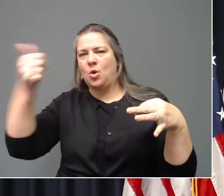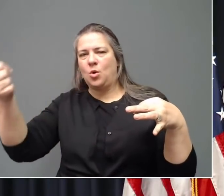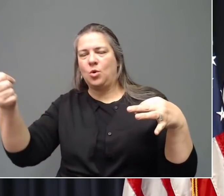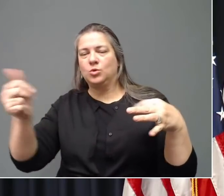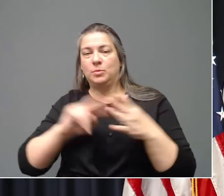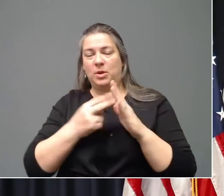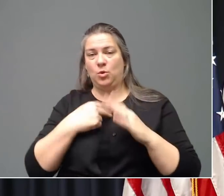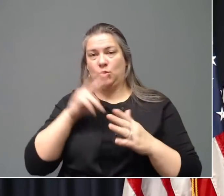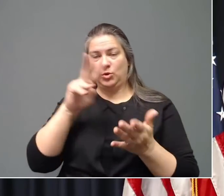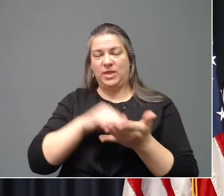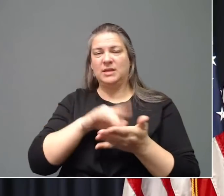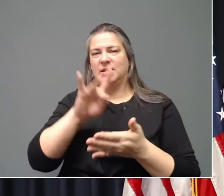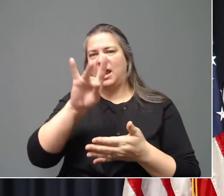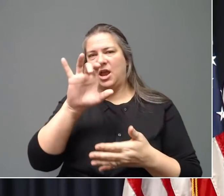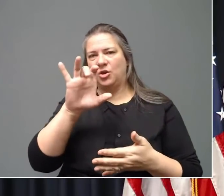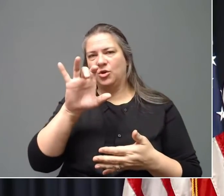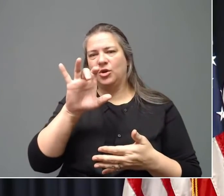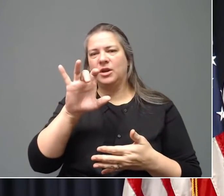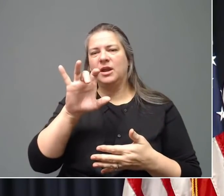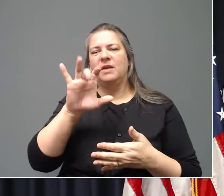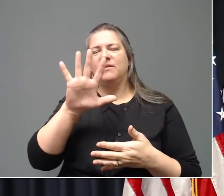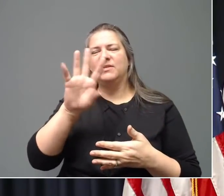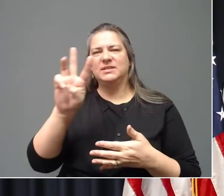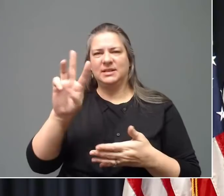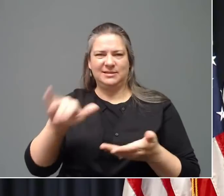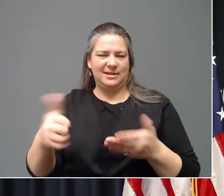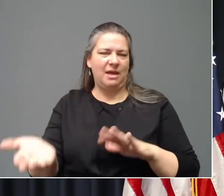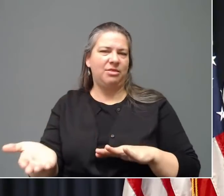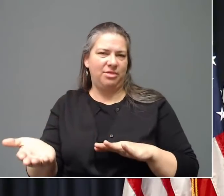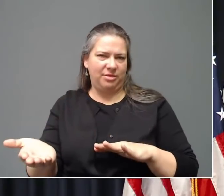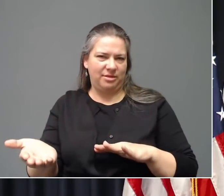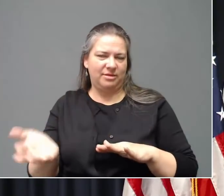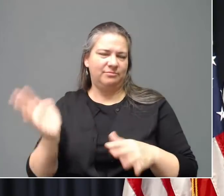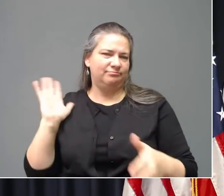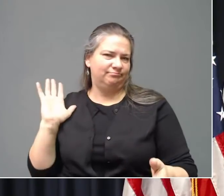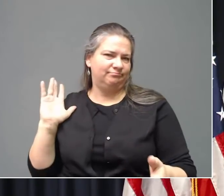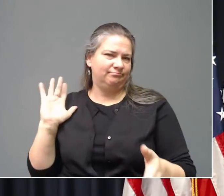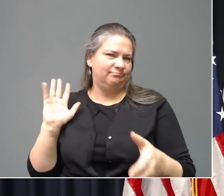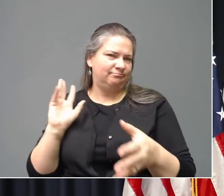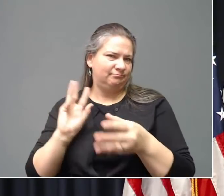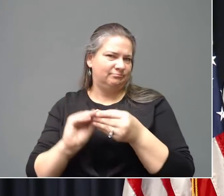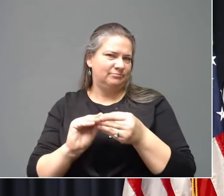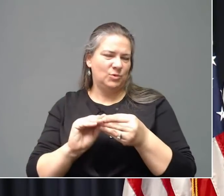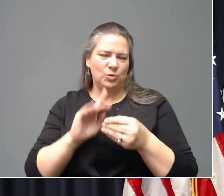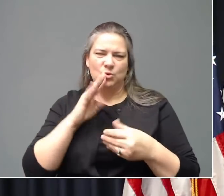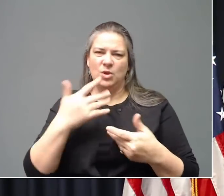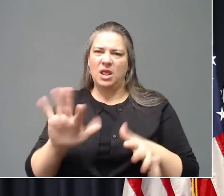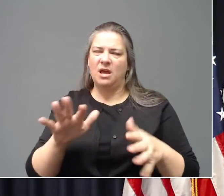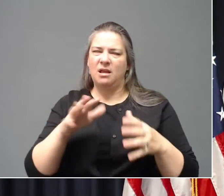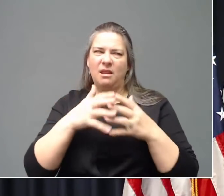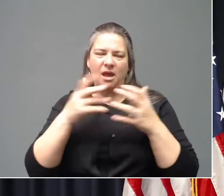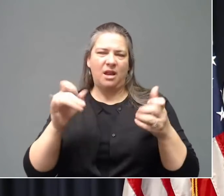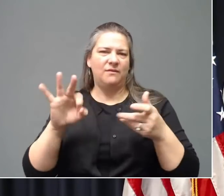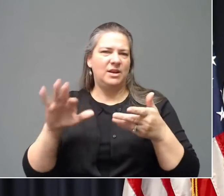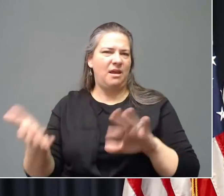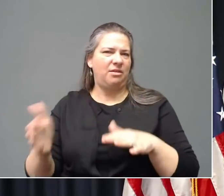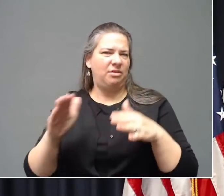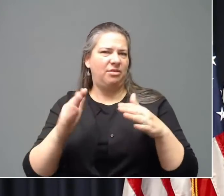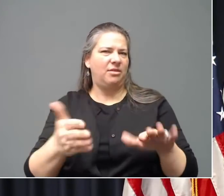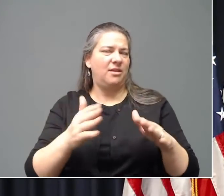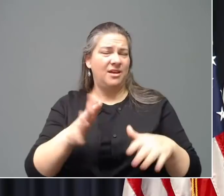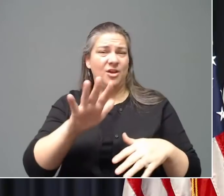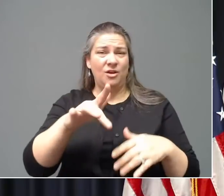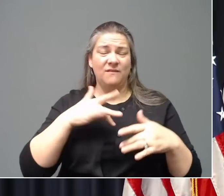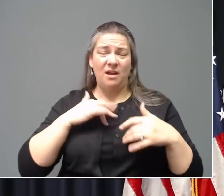2,856 total deaths since this began. Almost unimaginable amount of loss. So please don't get tired. Light your homes